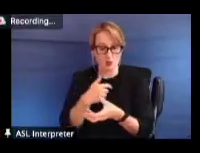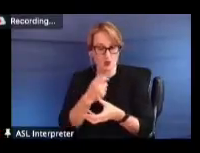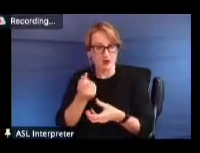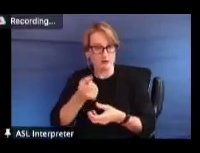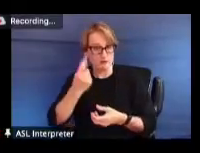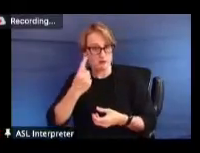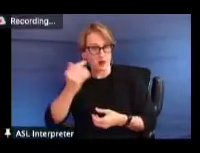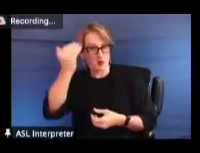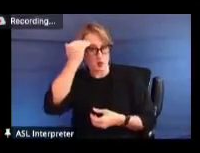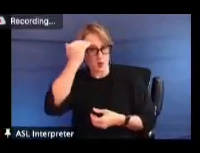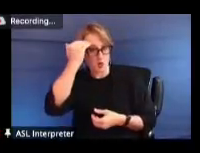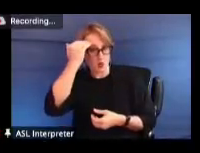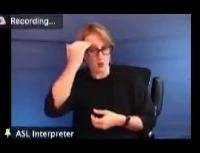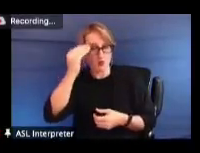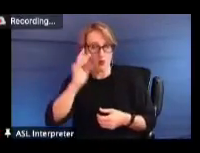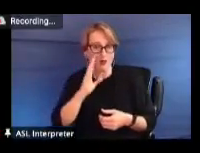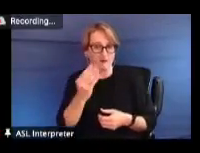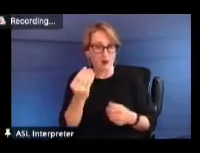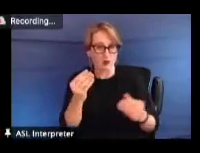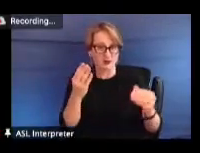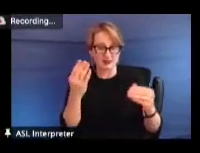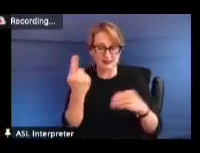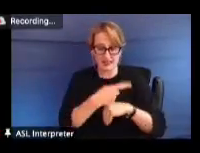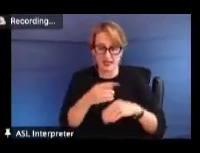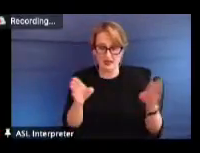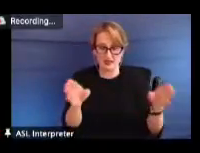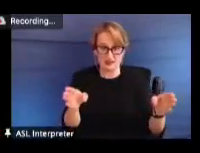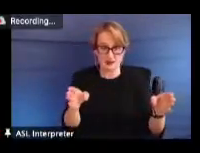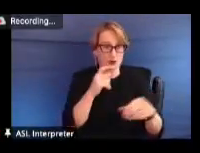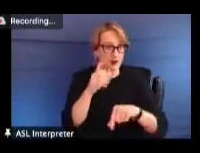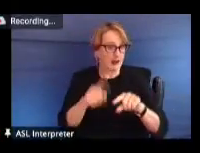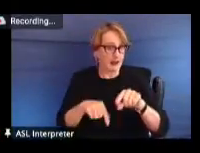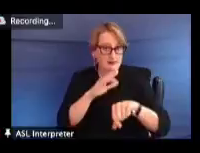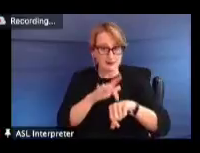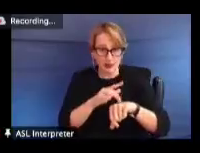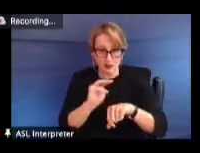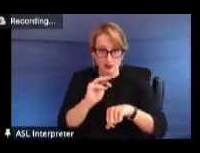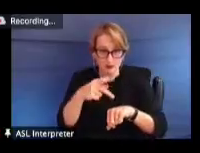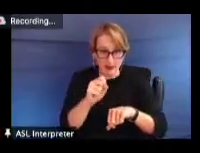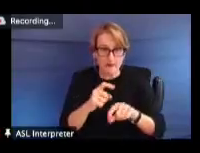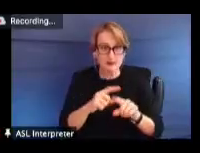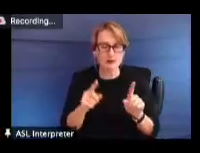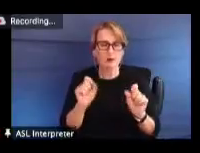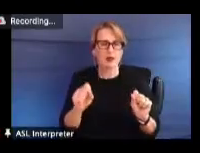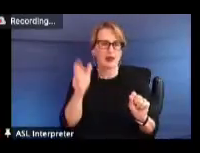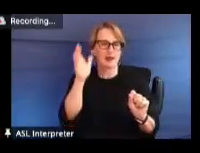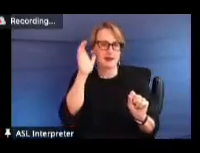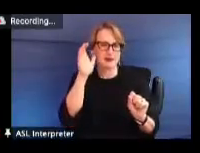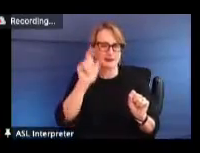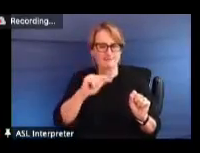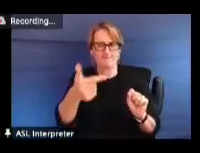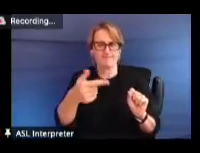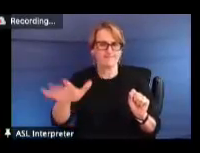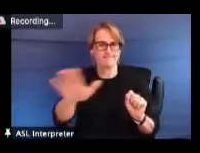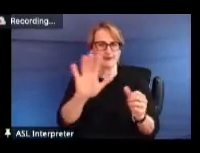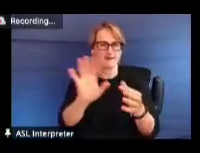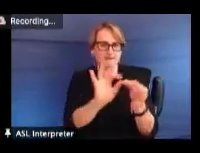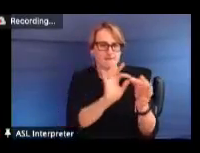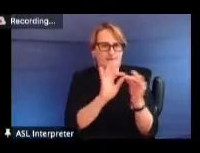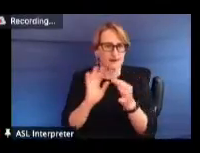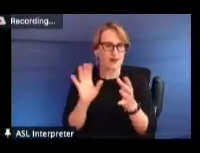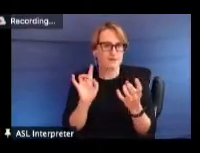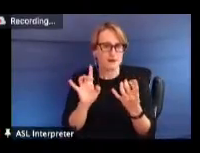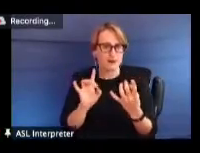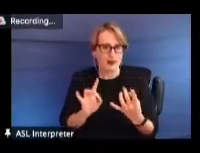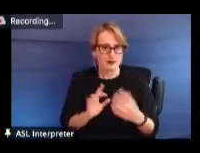have a whole nother set of input meetings. And I'm pretty sure the full commission has had that same idea. I